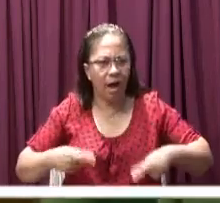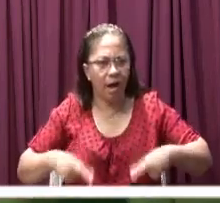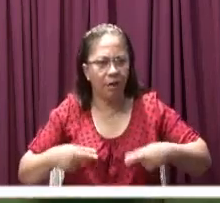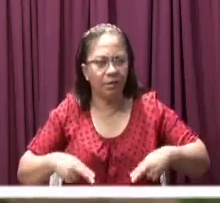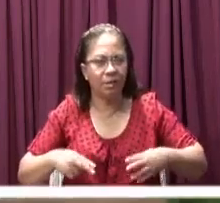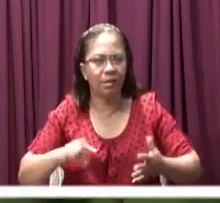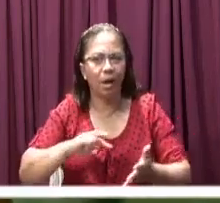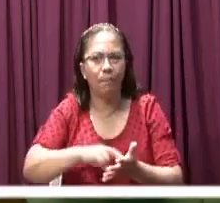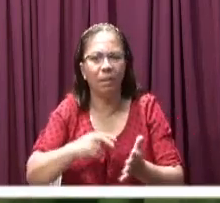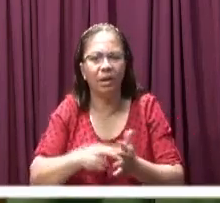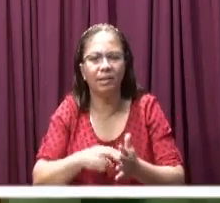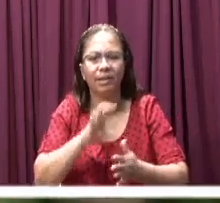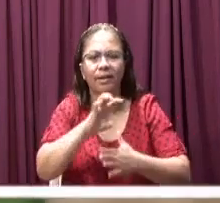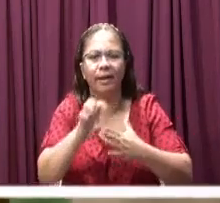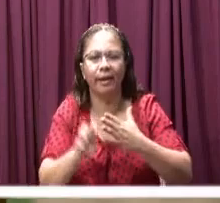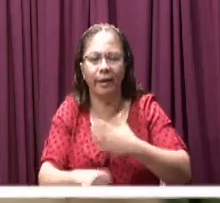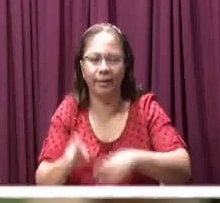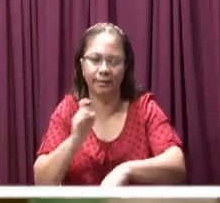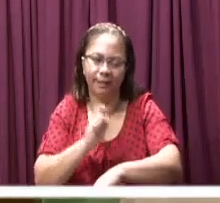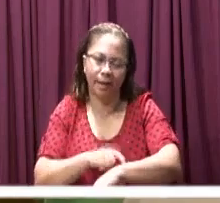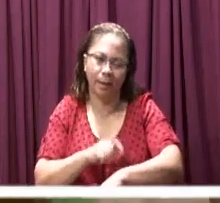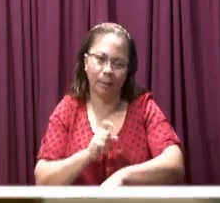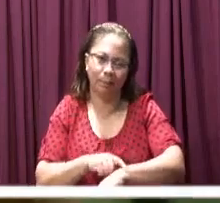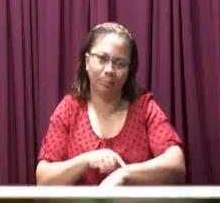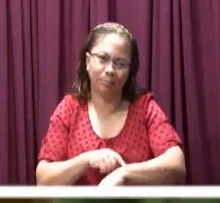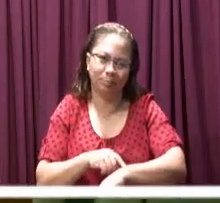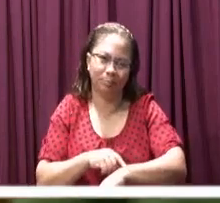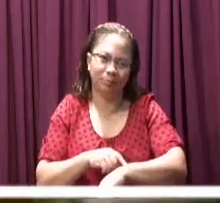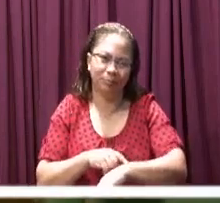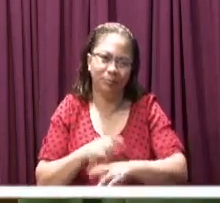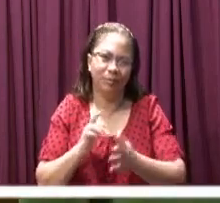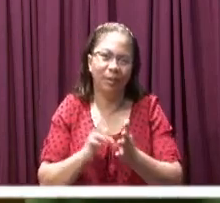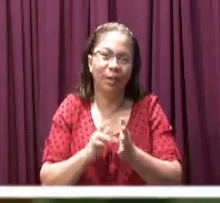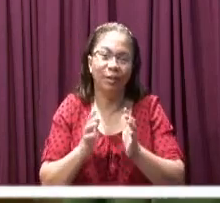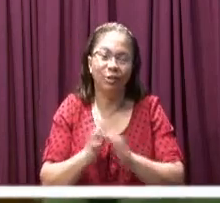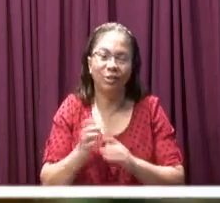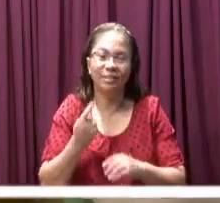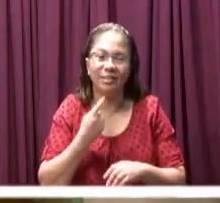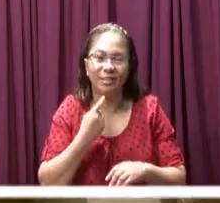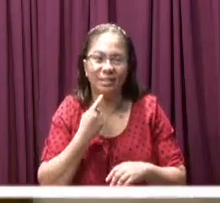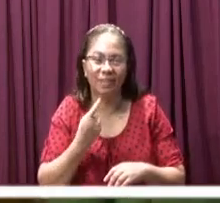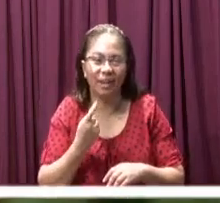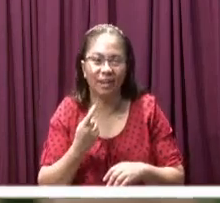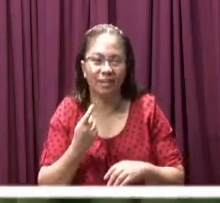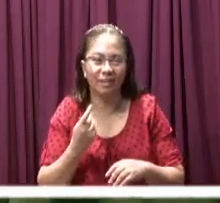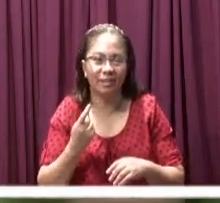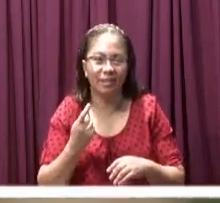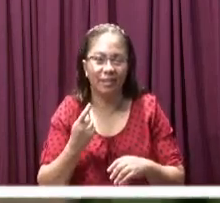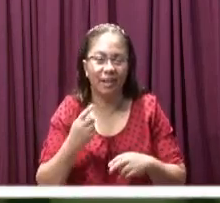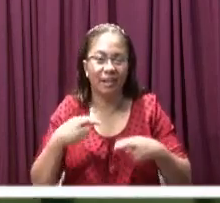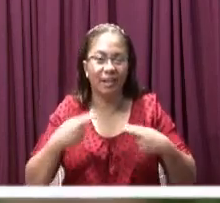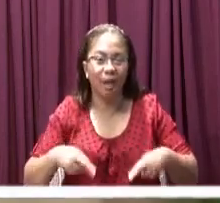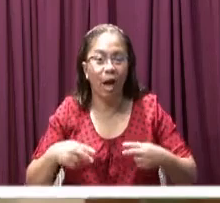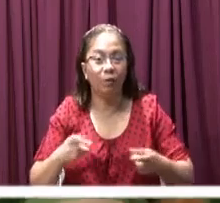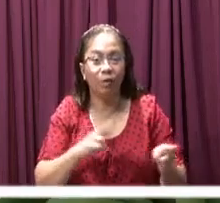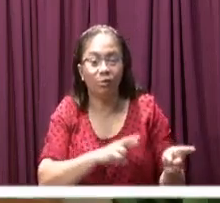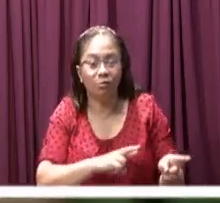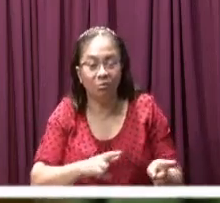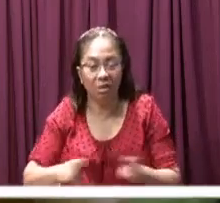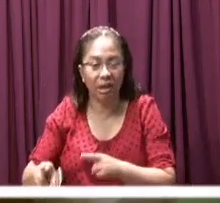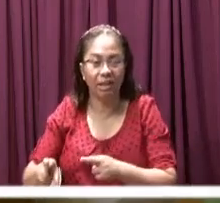end times. Because you'll have another text. He says, see, the reapers are ready to reap. The harvest is ready for the